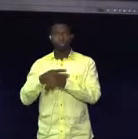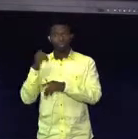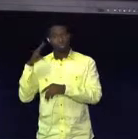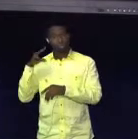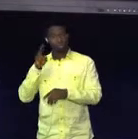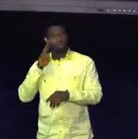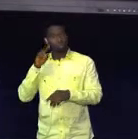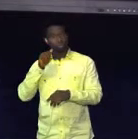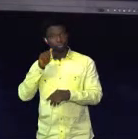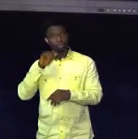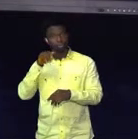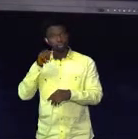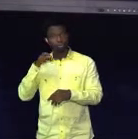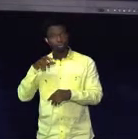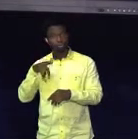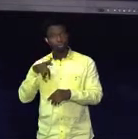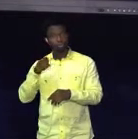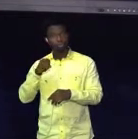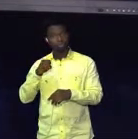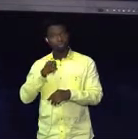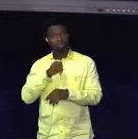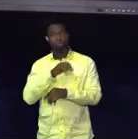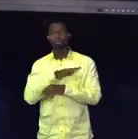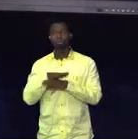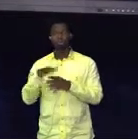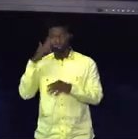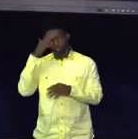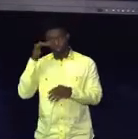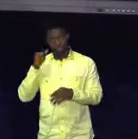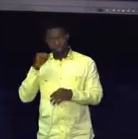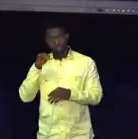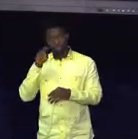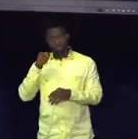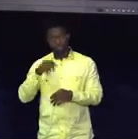the mathematics lesson. But don't forget, Auntie Fumi is always proud of you. Well done.